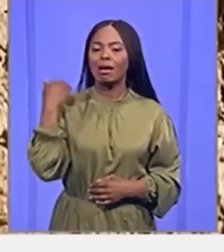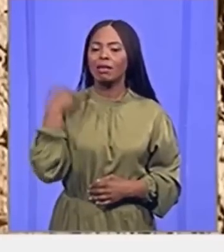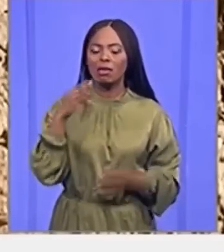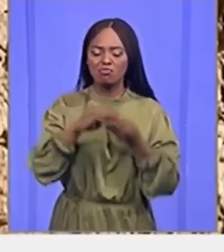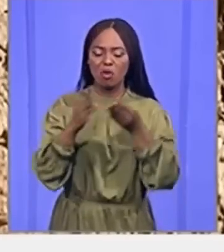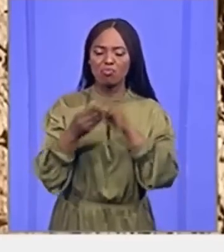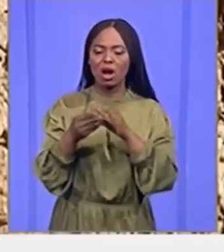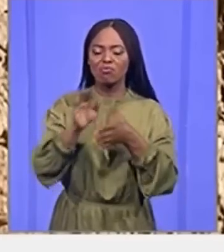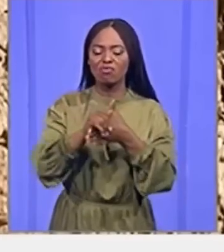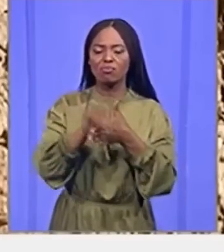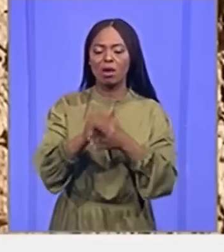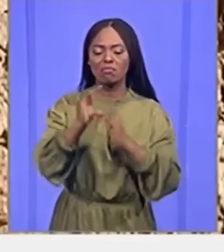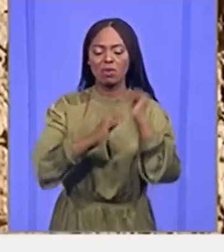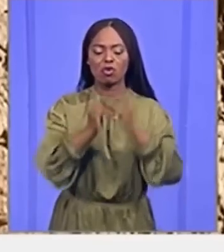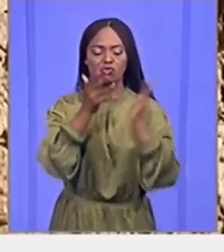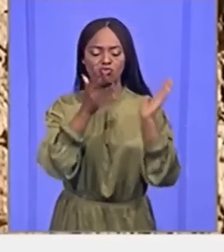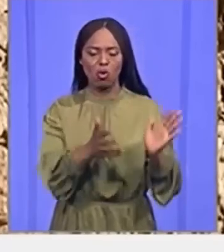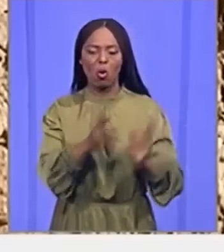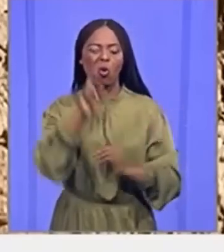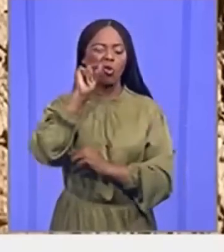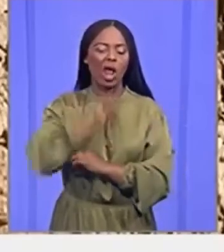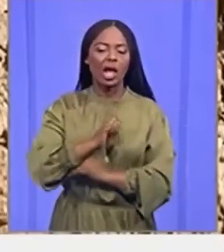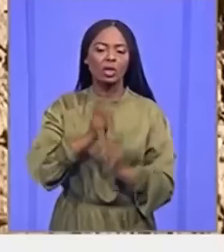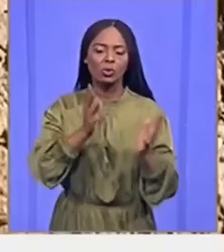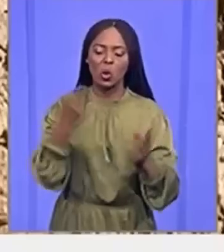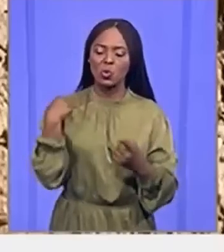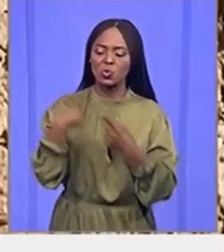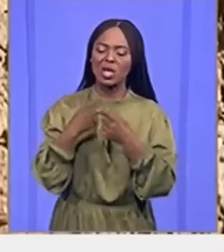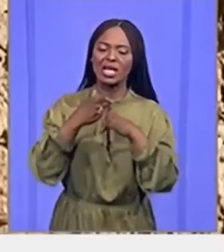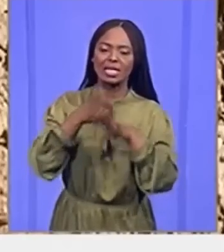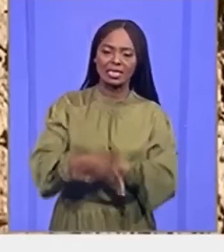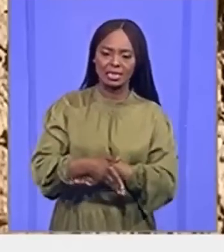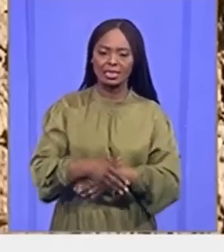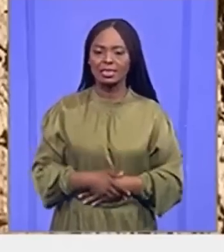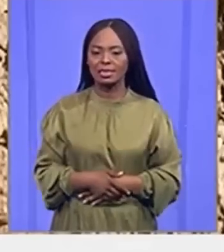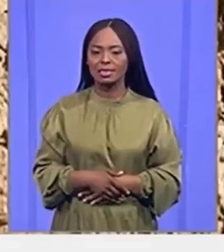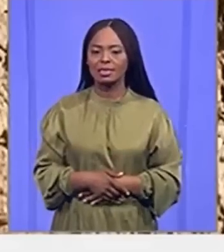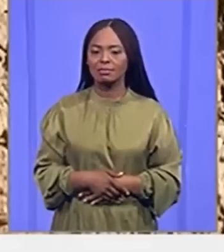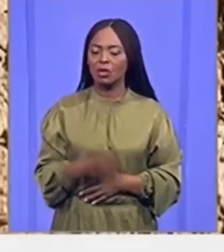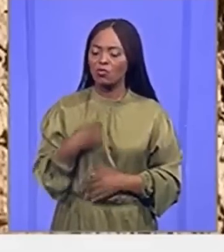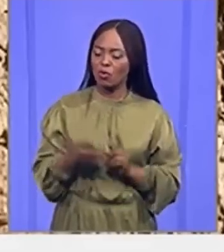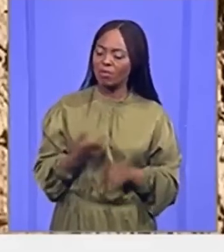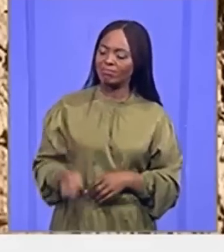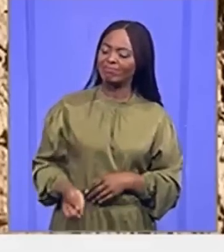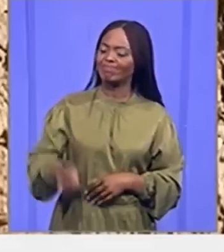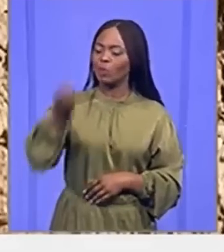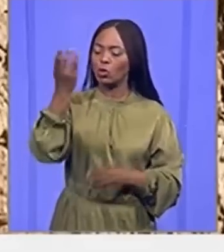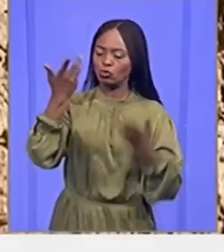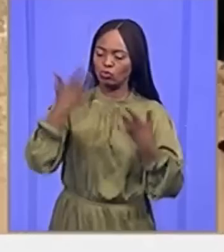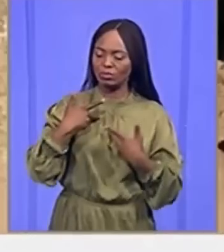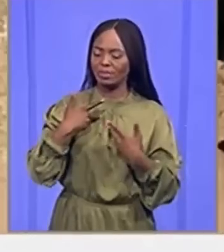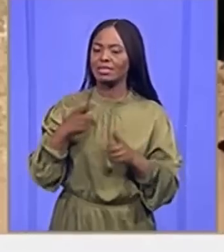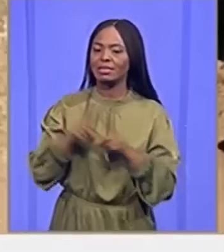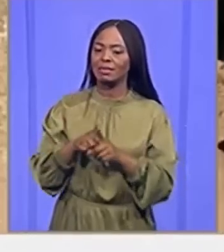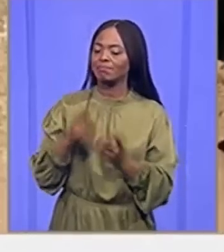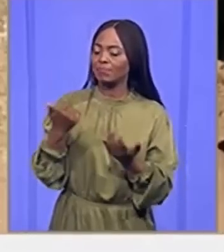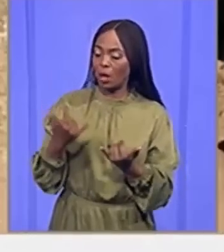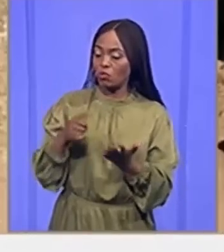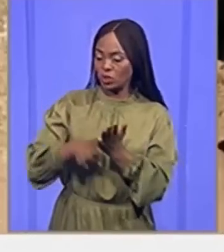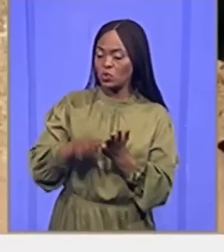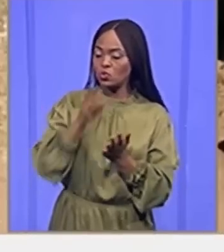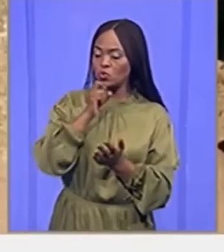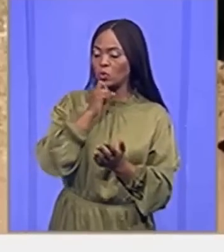nna o ke ntse ke tshwara diphijo ba fitla ke ke ya le pei ke ntse ke sokola ela baeteledipele